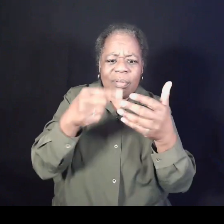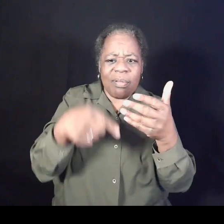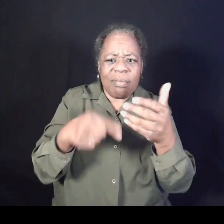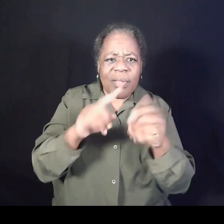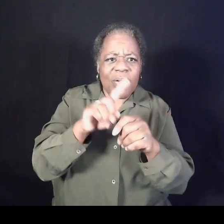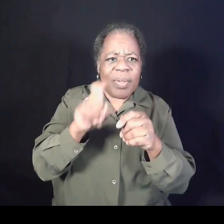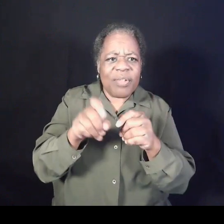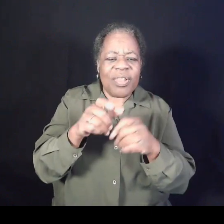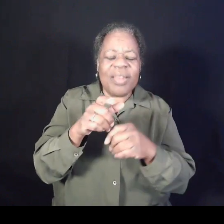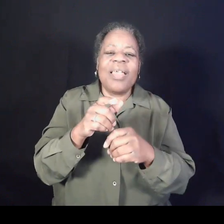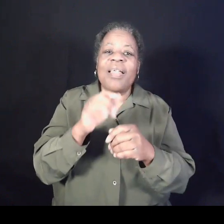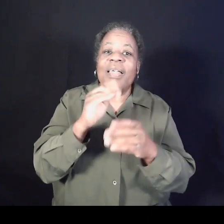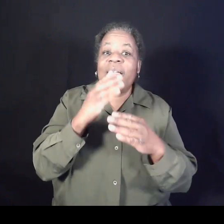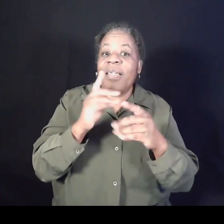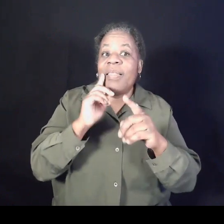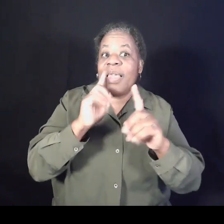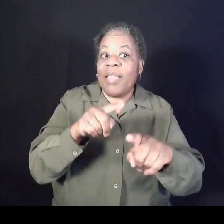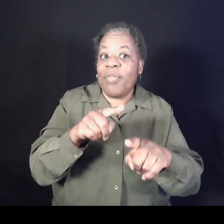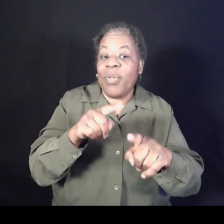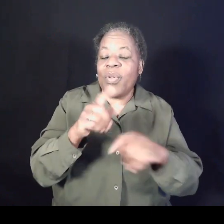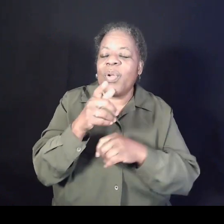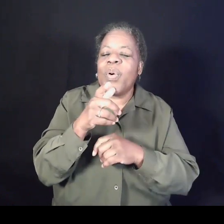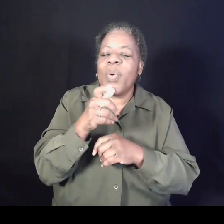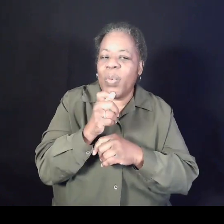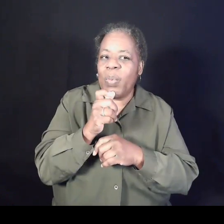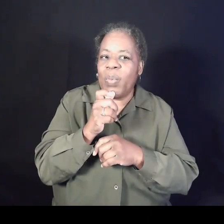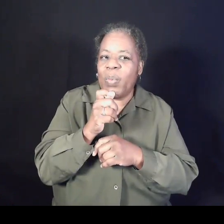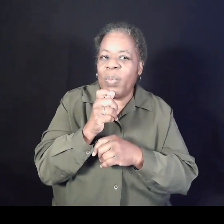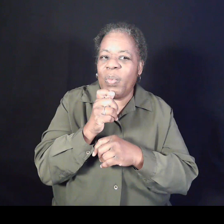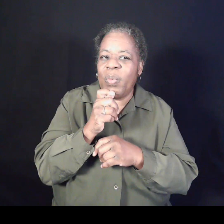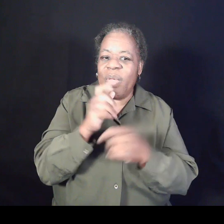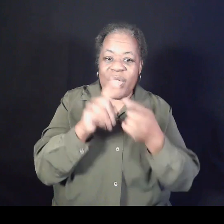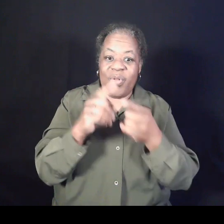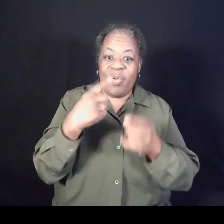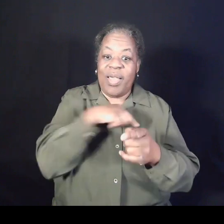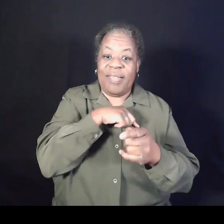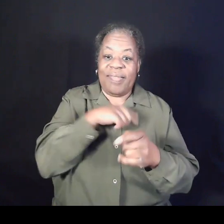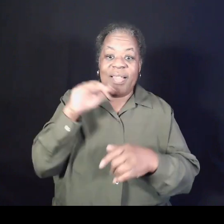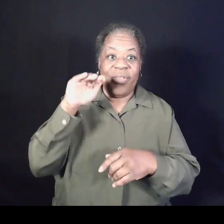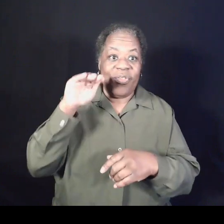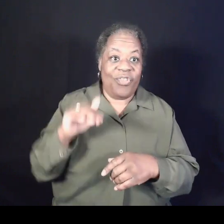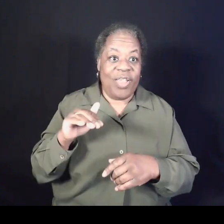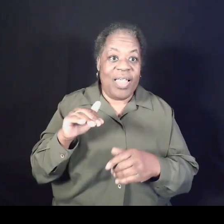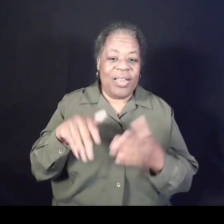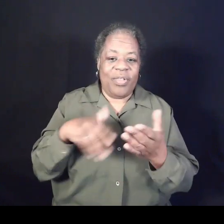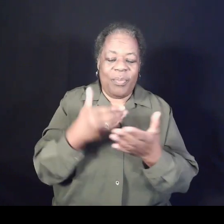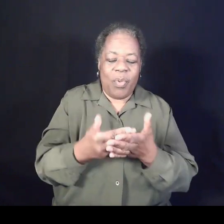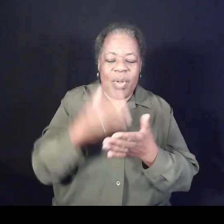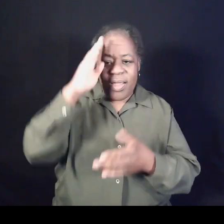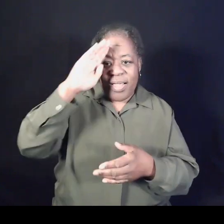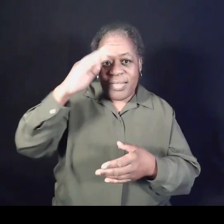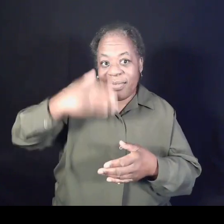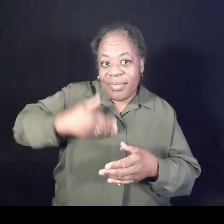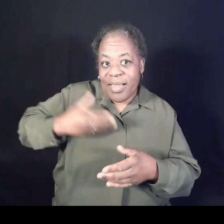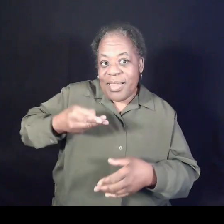who. For to us a child is born, to us a son is given.